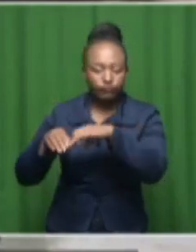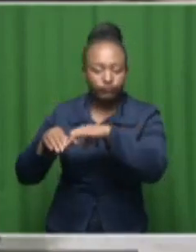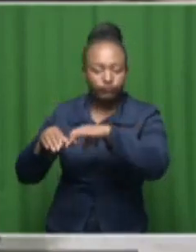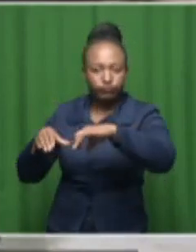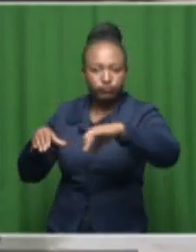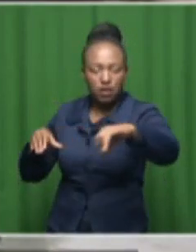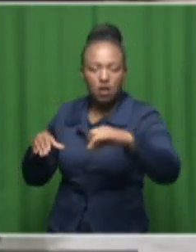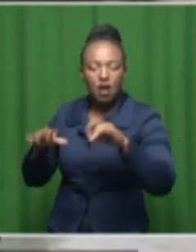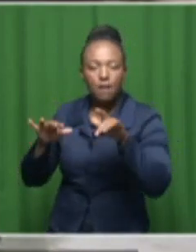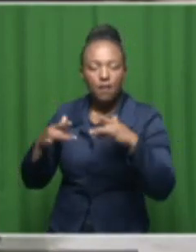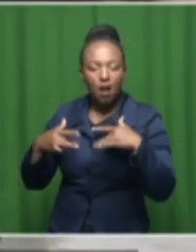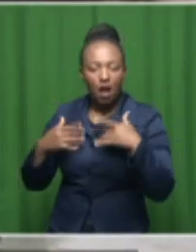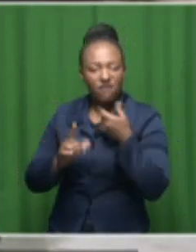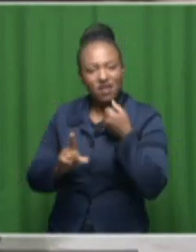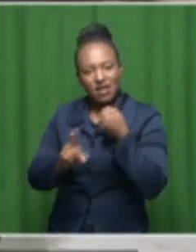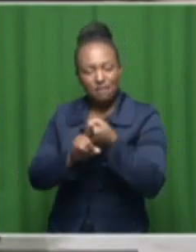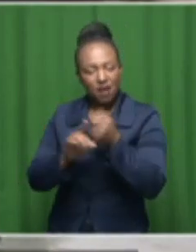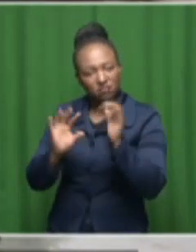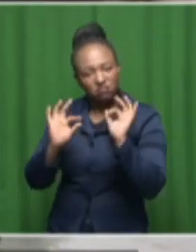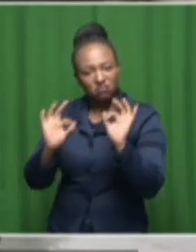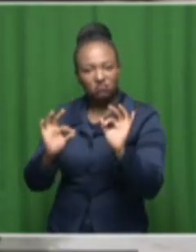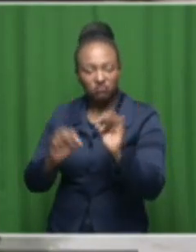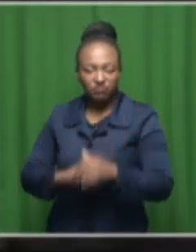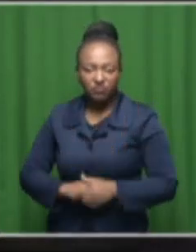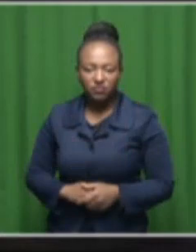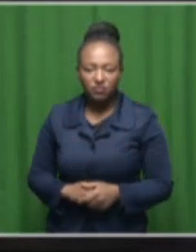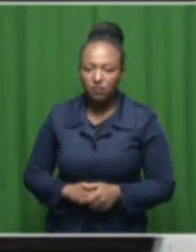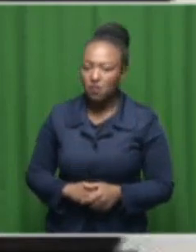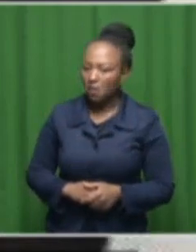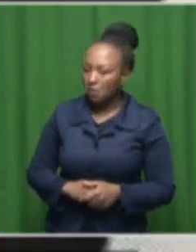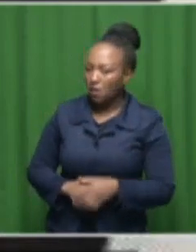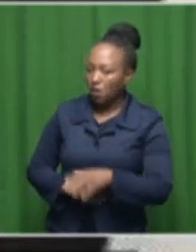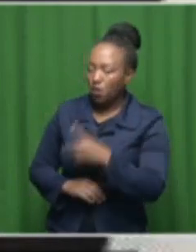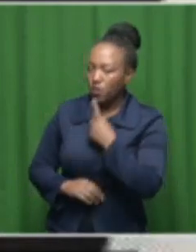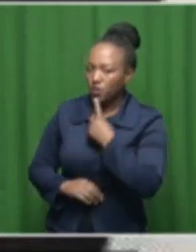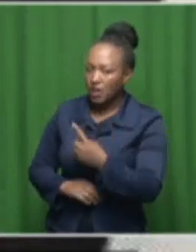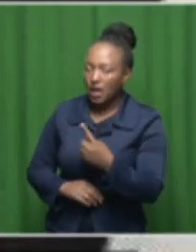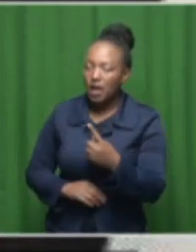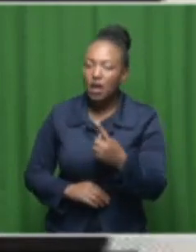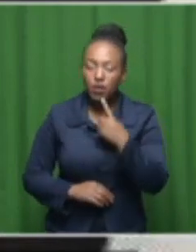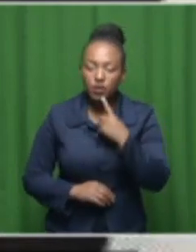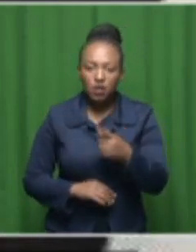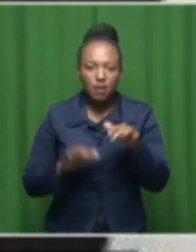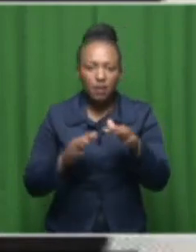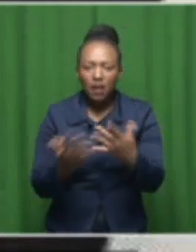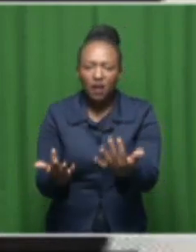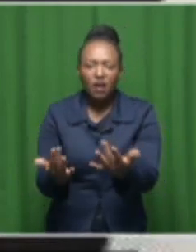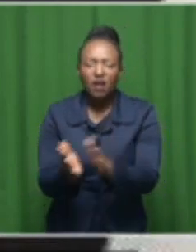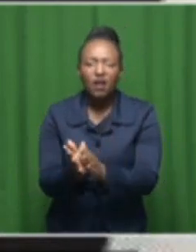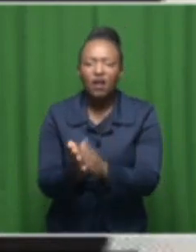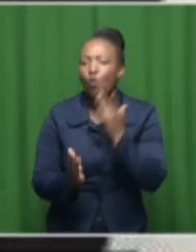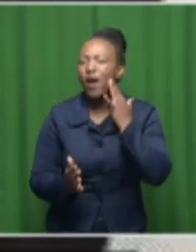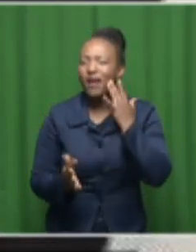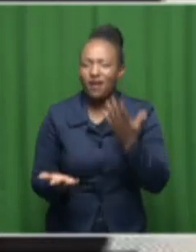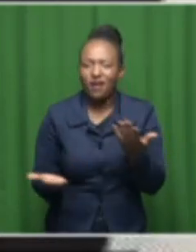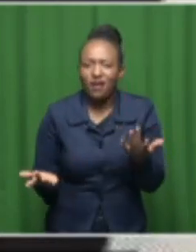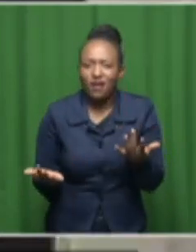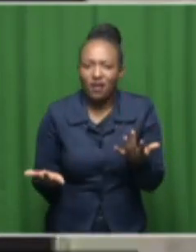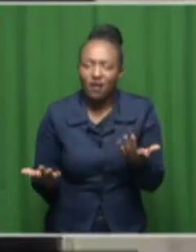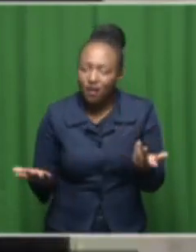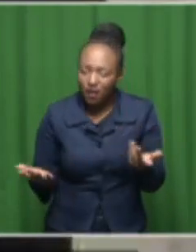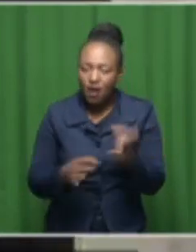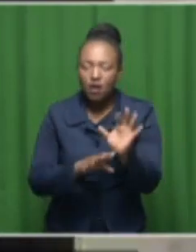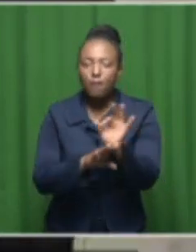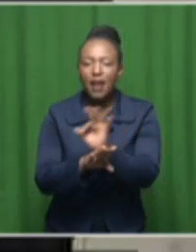people's lives in the province. So, the minute you say that, people start asking when, so in terms of the